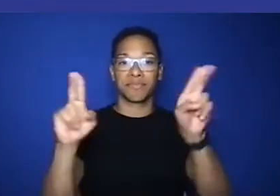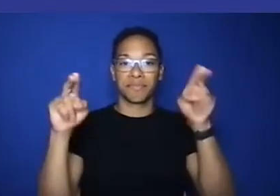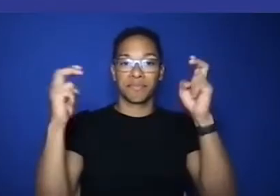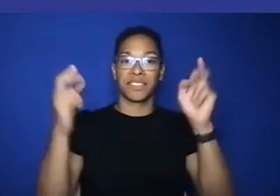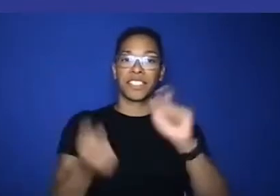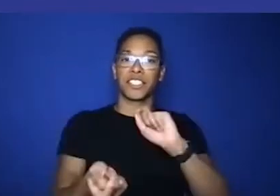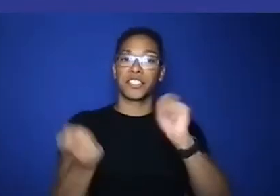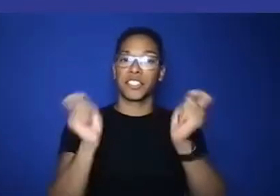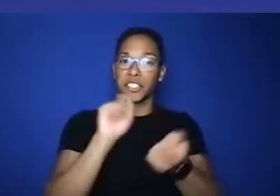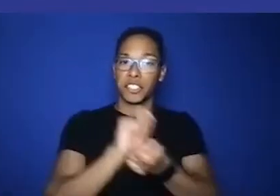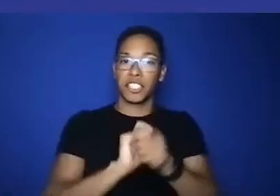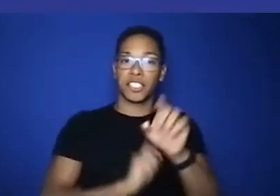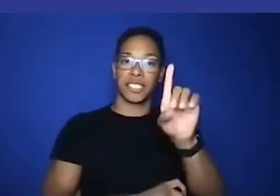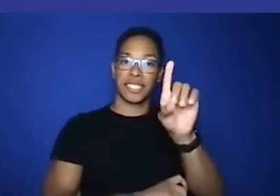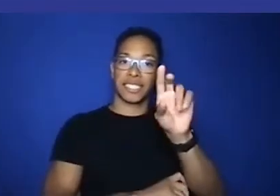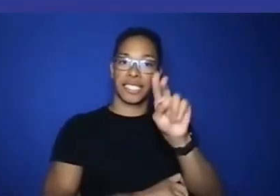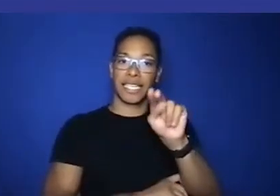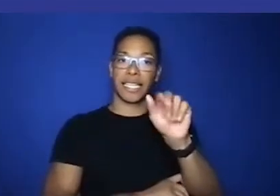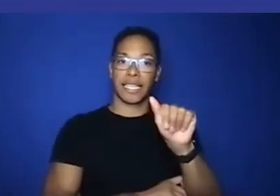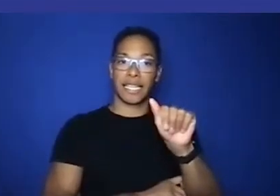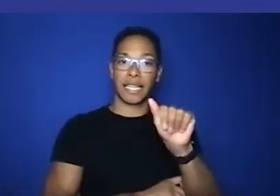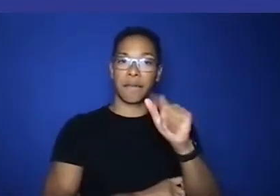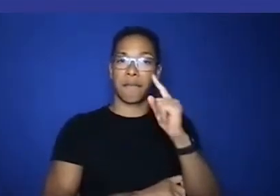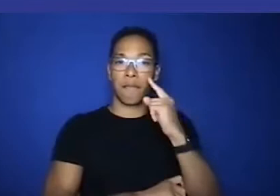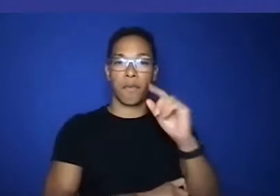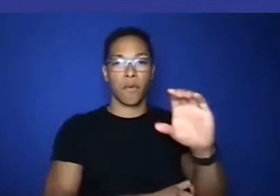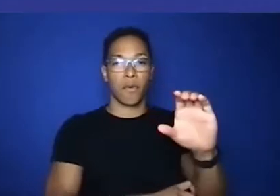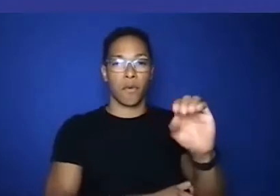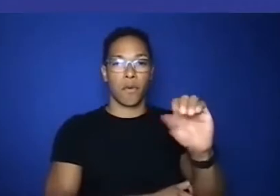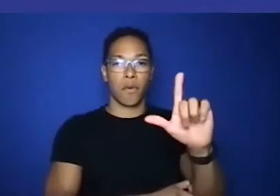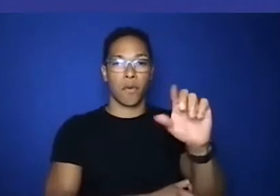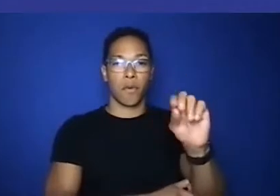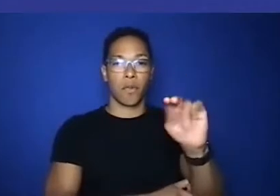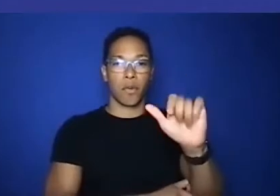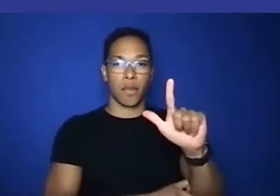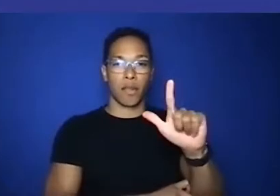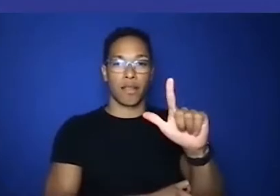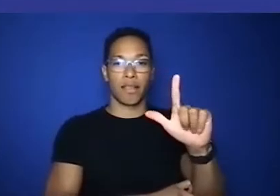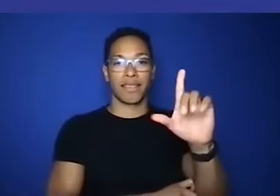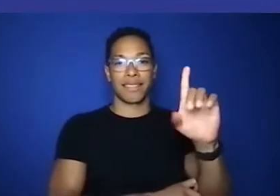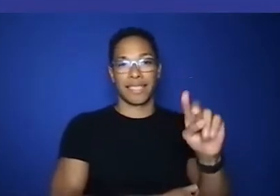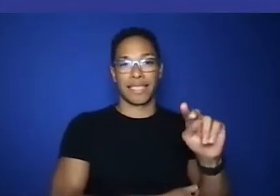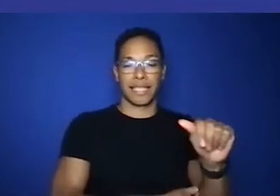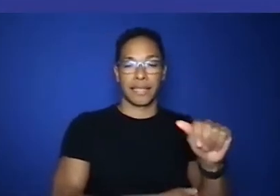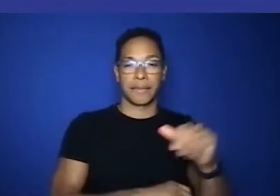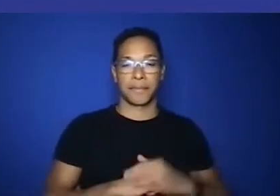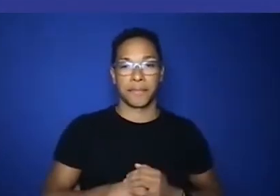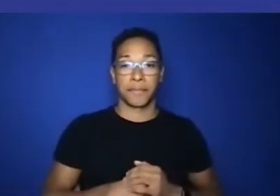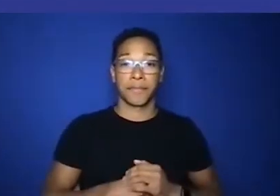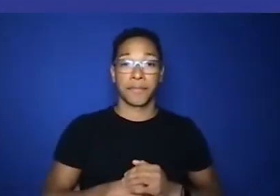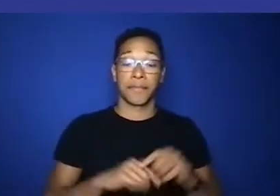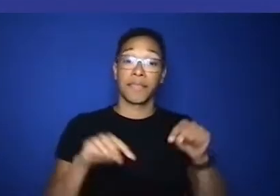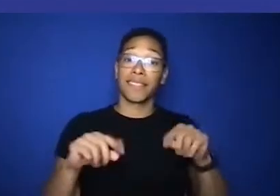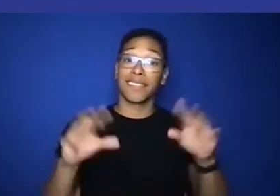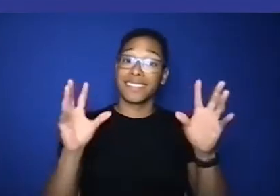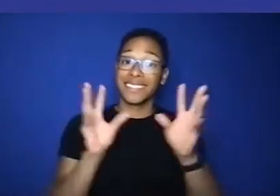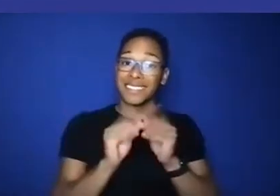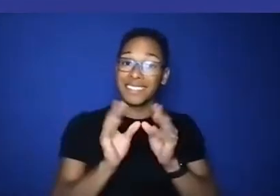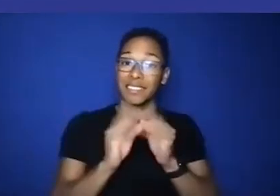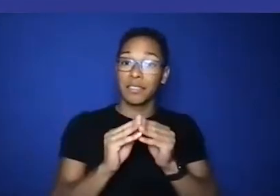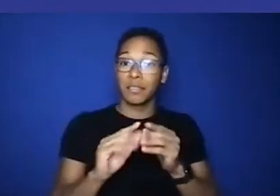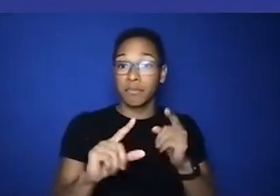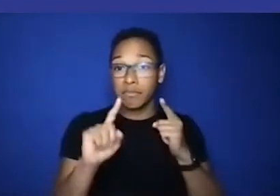Settler Colonial State, Resisting the Power of Property Within the Archives. This session intends to exchange and